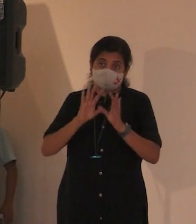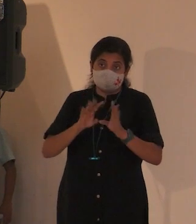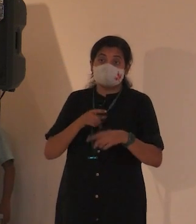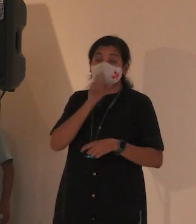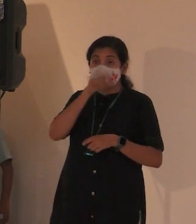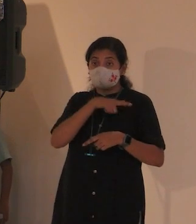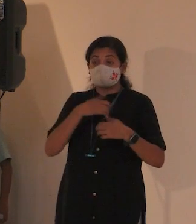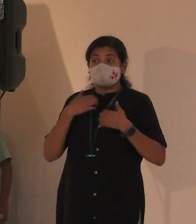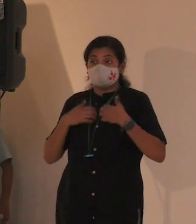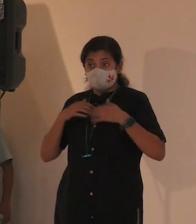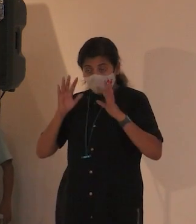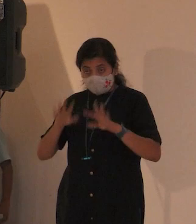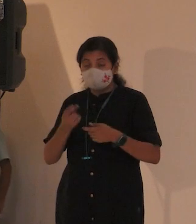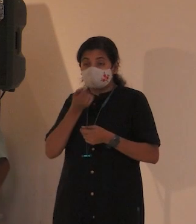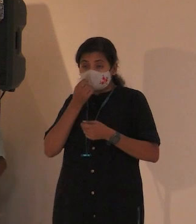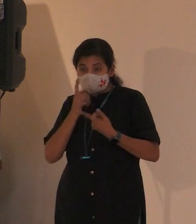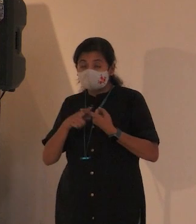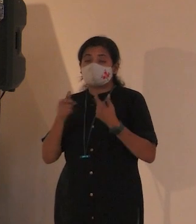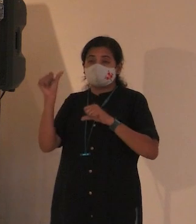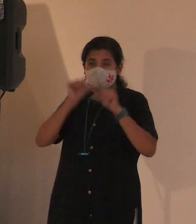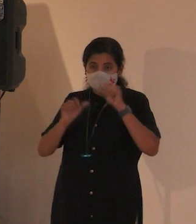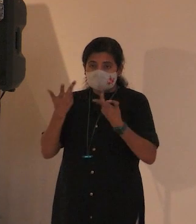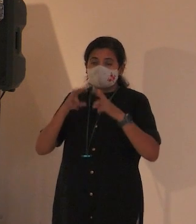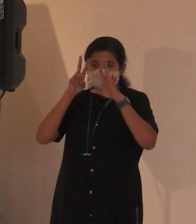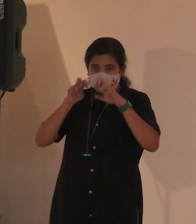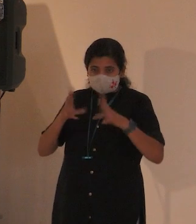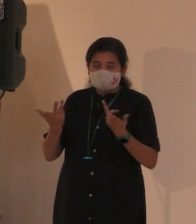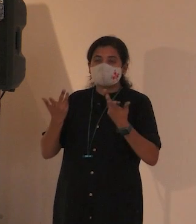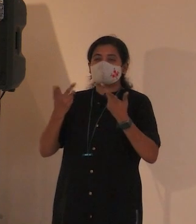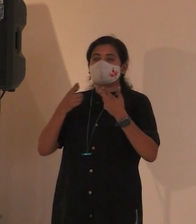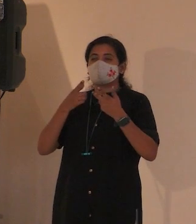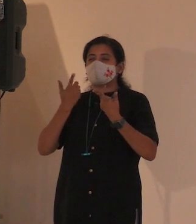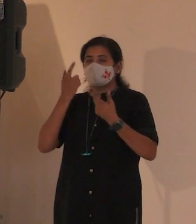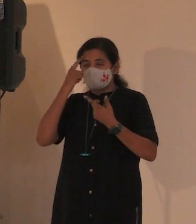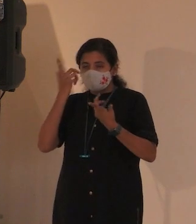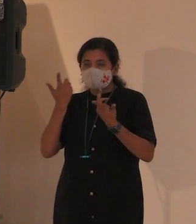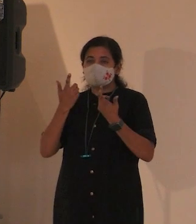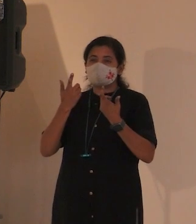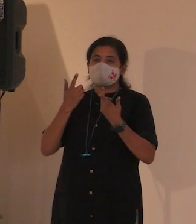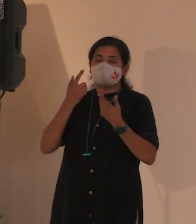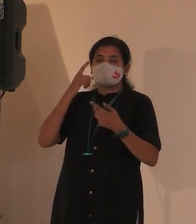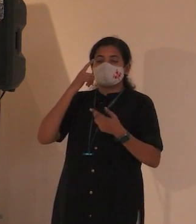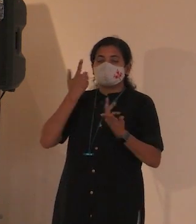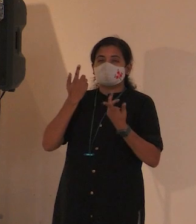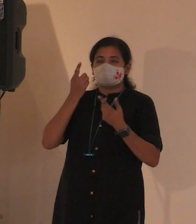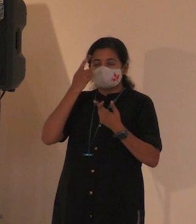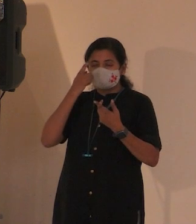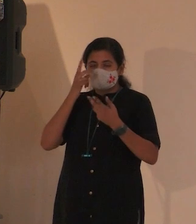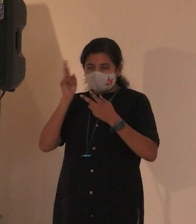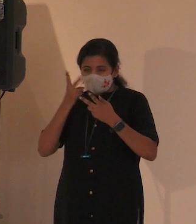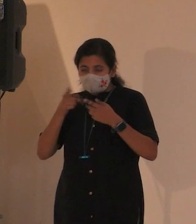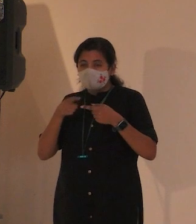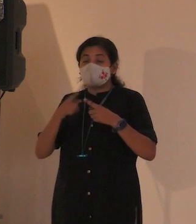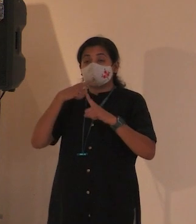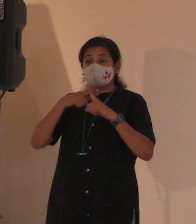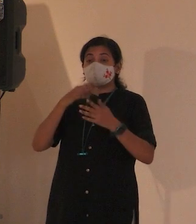in medicine, science, research, philosophy, ethics, as well as religion. It